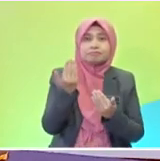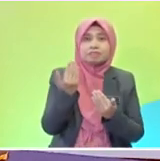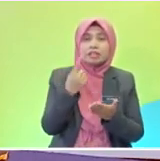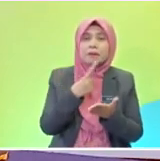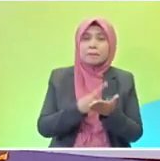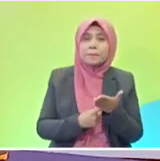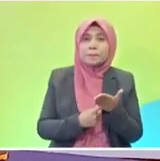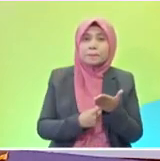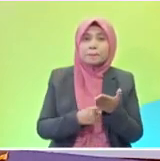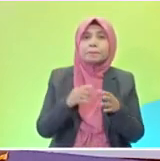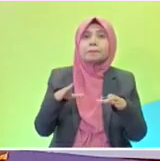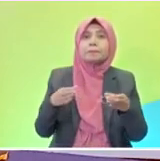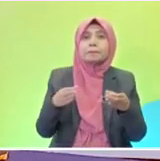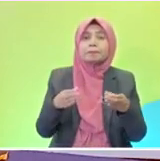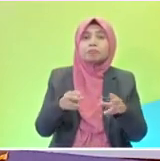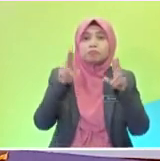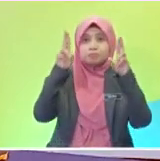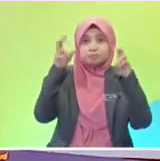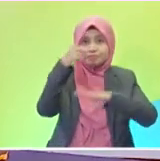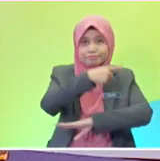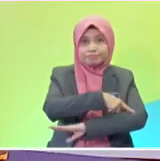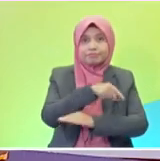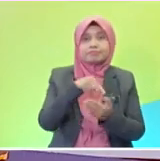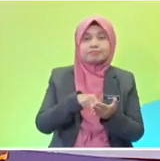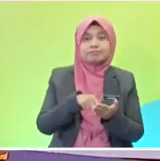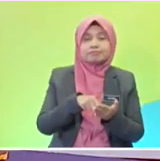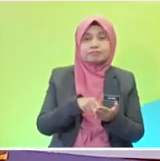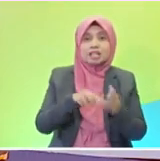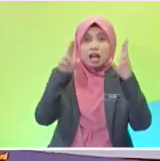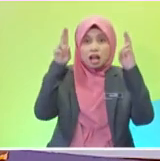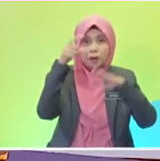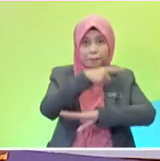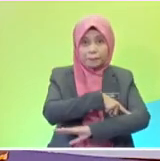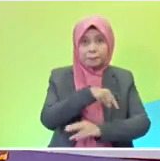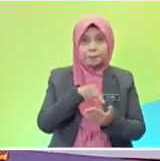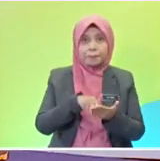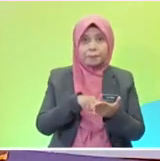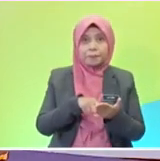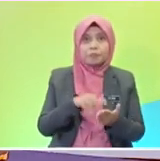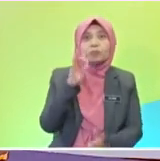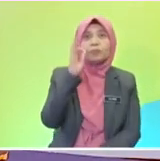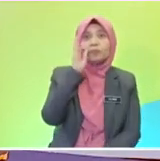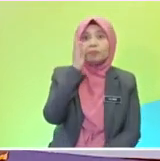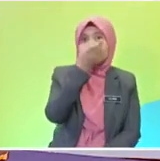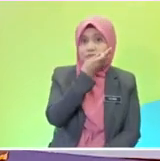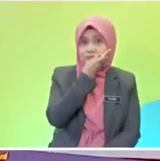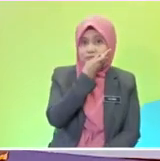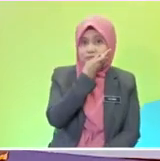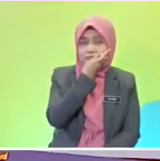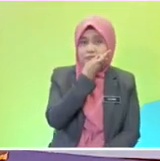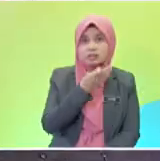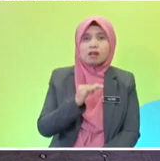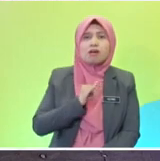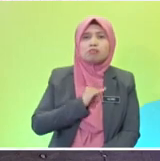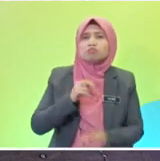that got to do with our topic for today? Okay, our topic for today will be about flowers. Oh. And I love flowers